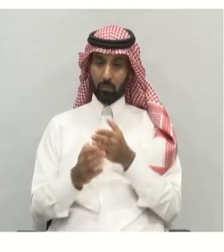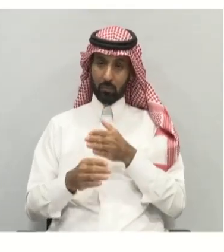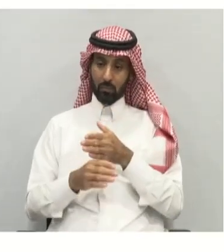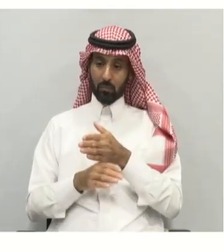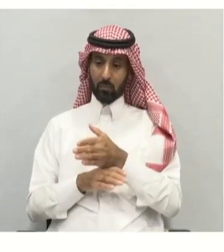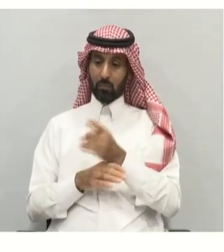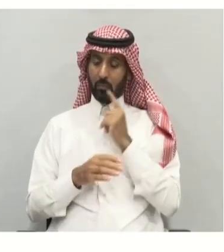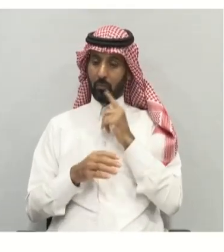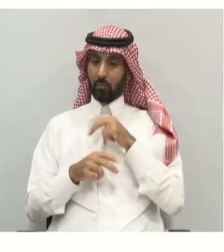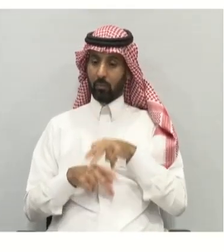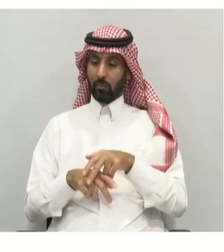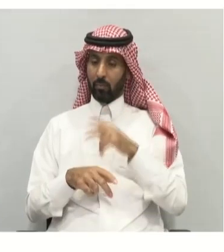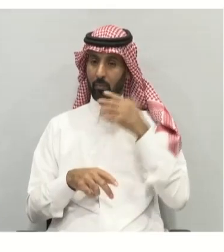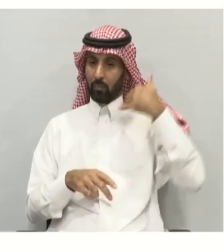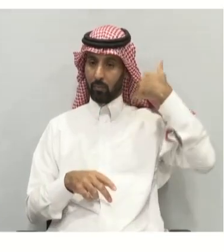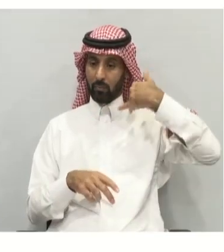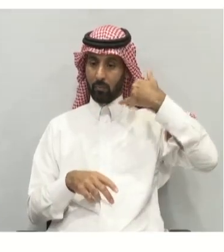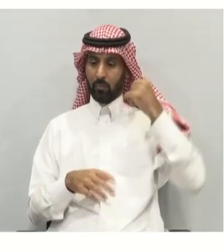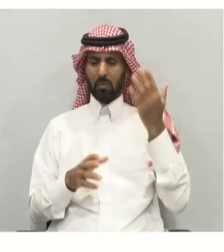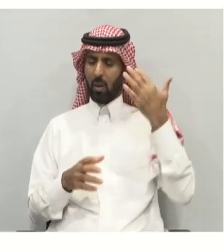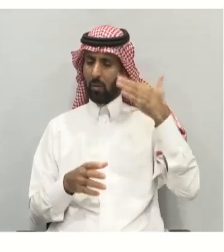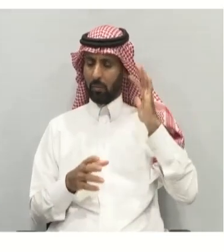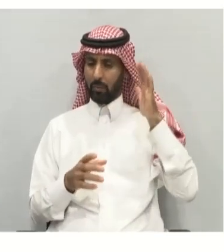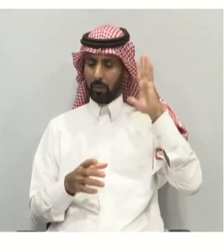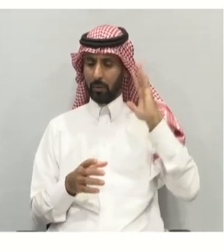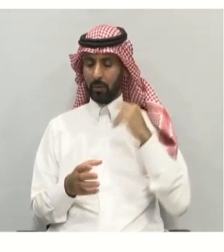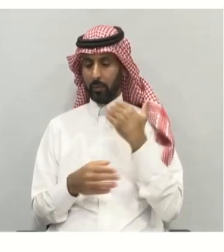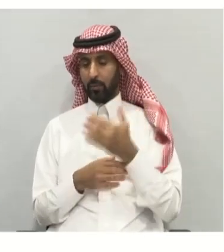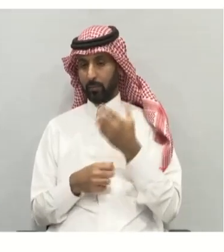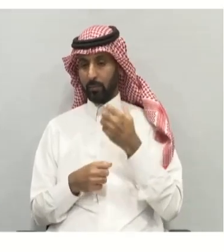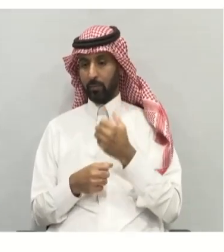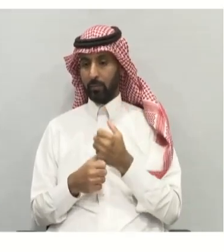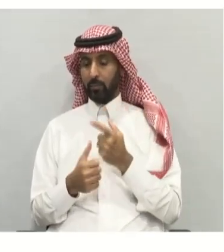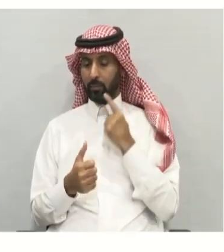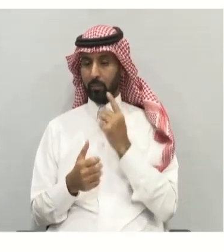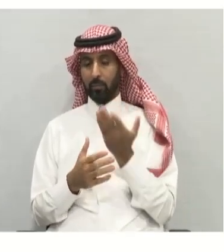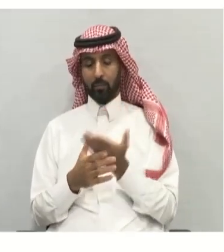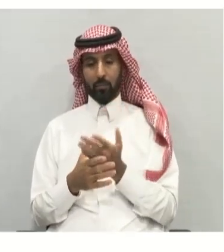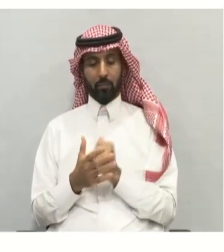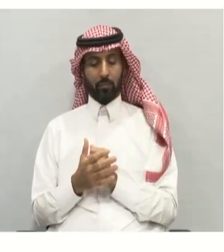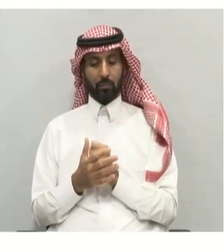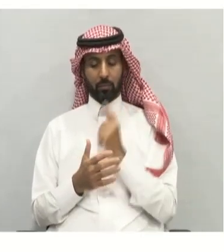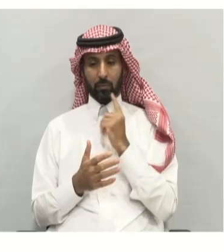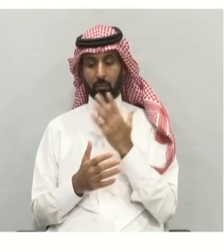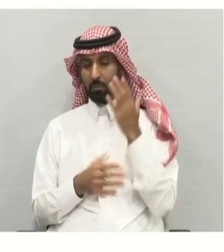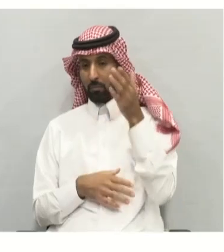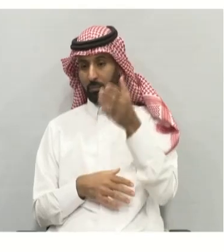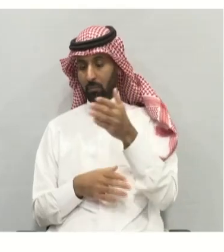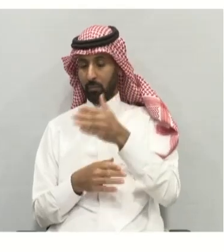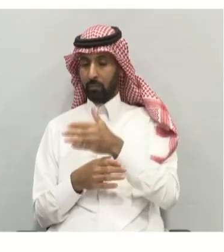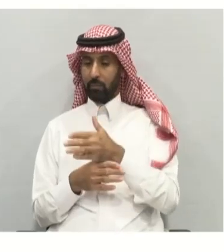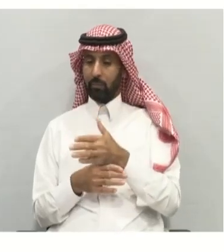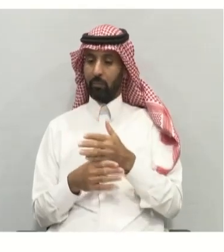an animal, and depending on the region, sometimes some of them sacrifice a lamb, a goat, or a camel, or even a